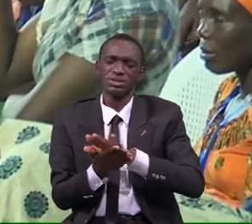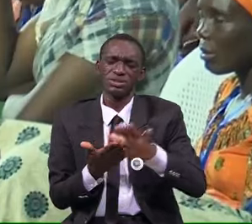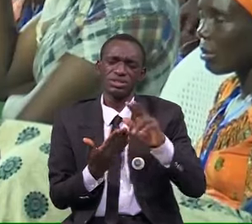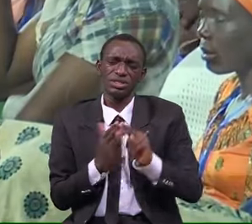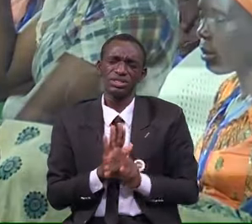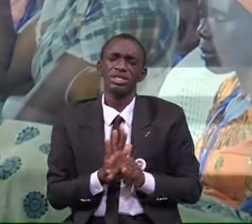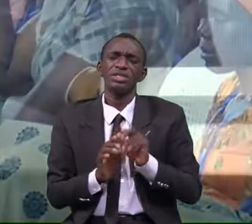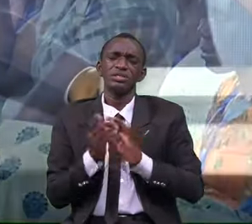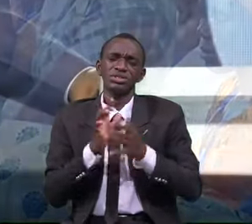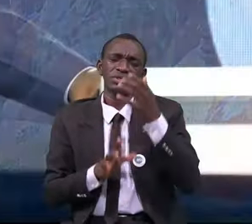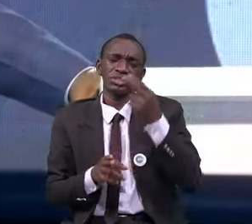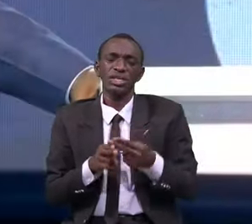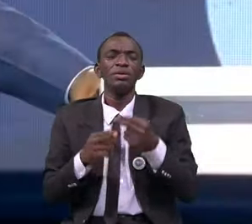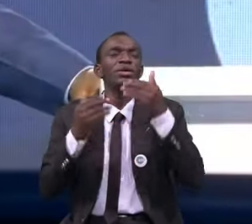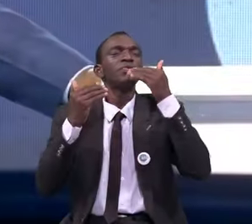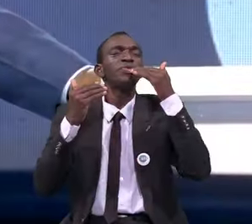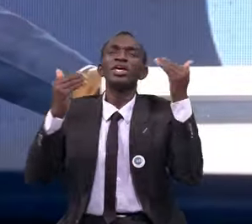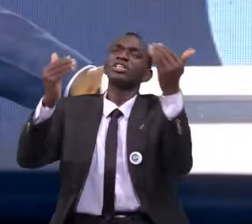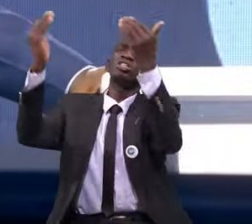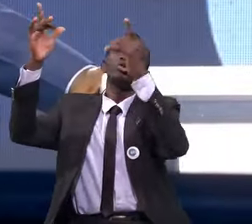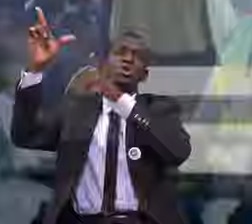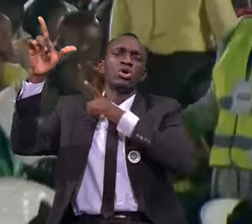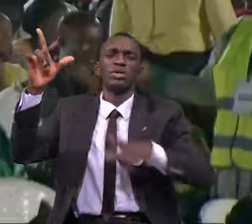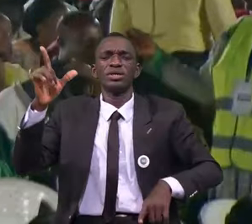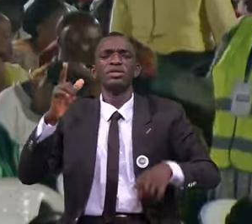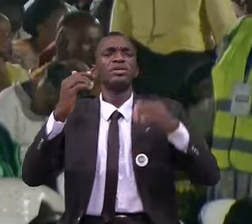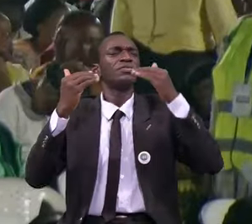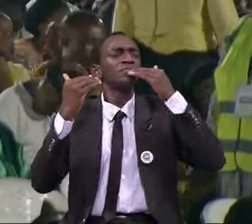Thank you, Lord. Everybody, thank you, Lord.